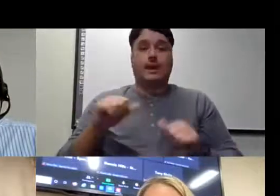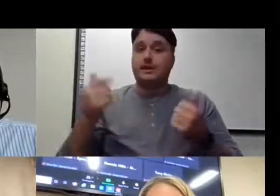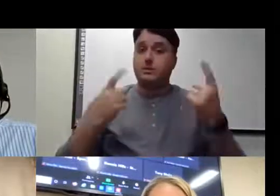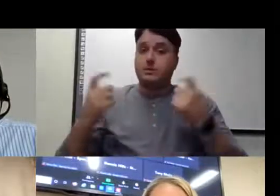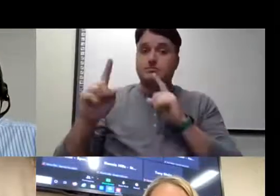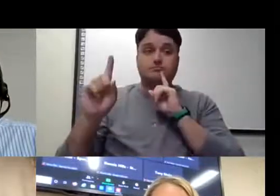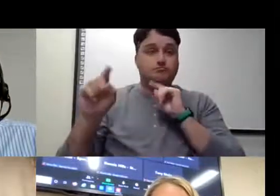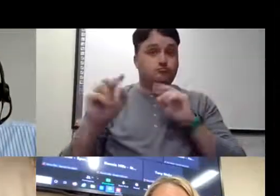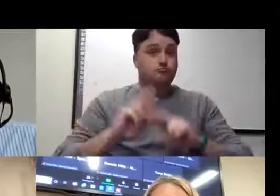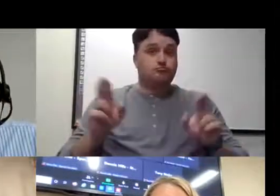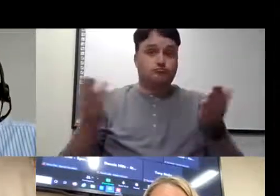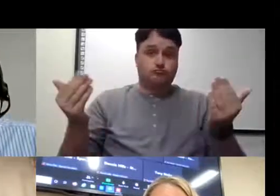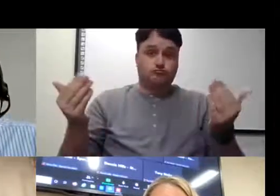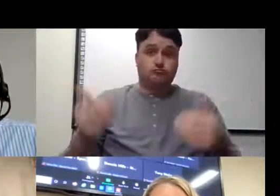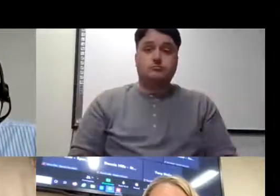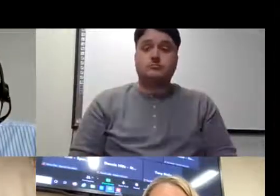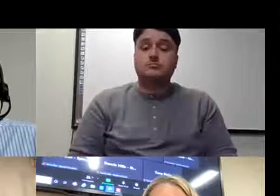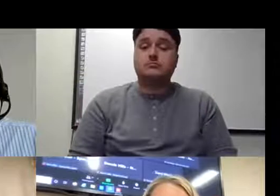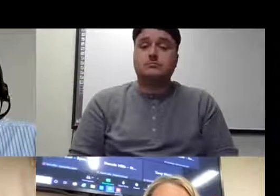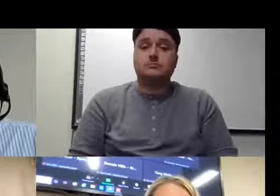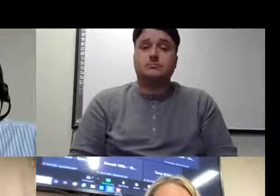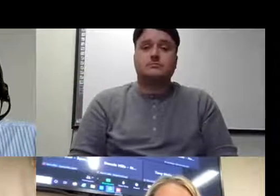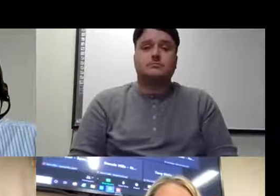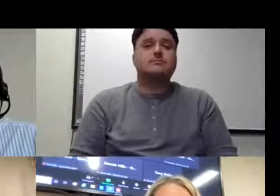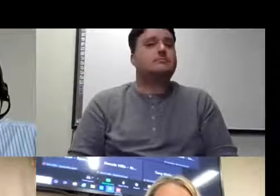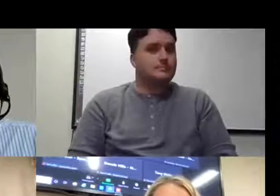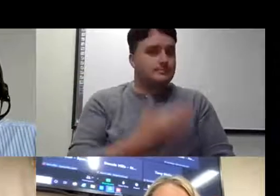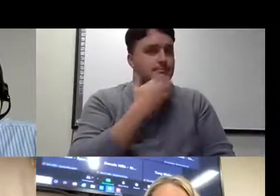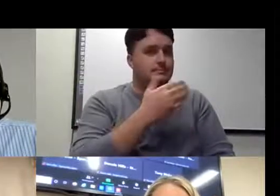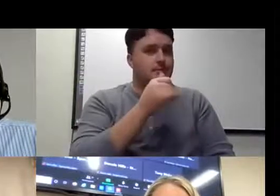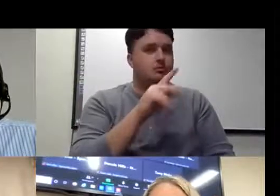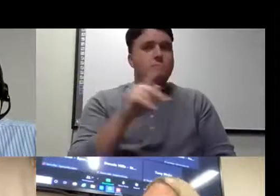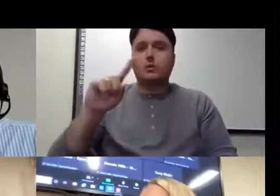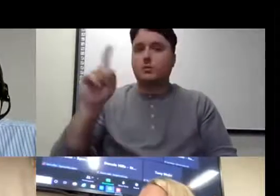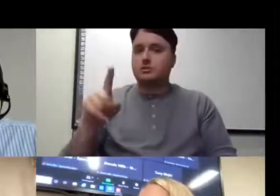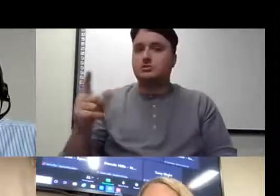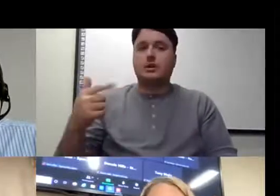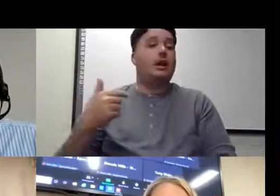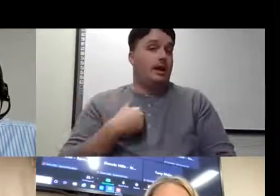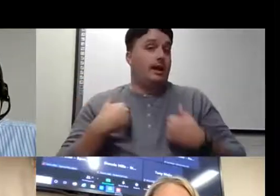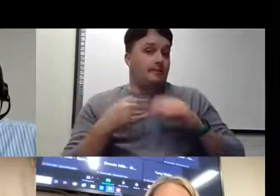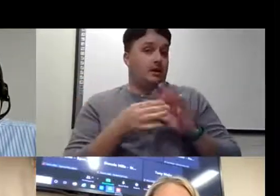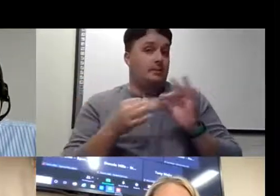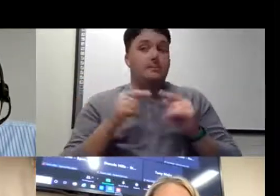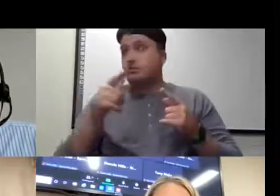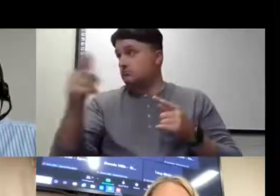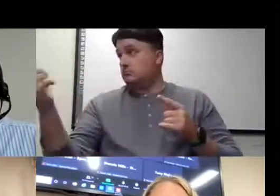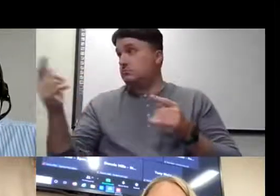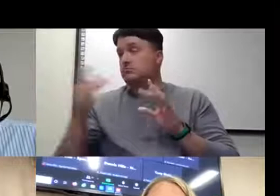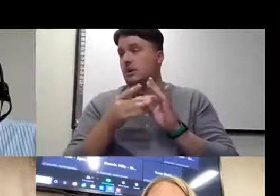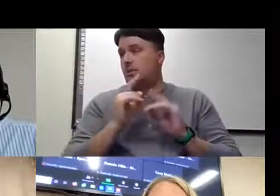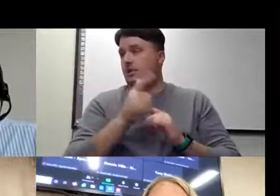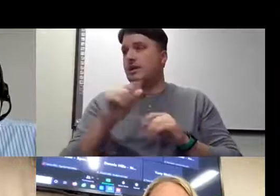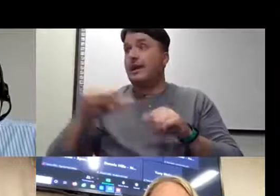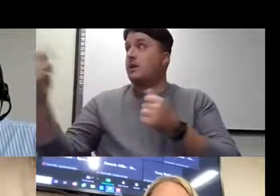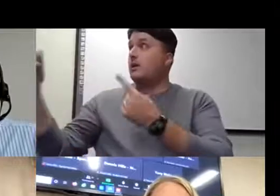have at this point. Great, thank you, Patrick. I have questions, but I mean, I have comments, but I'll wait for the comments. Does anybody